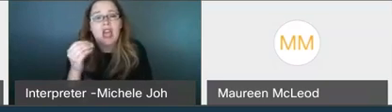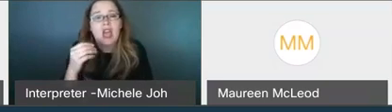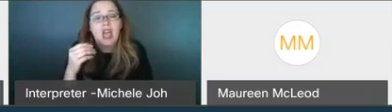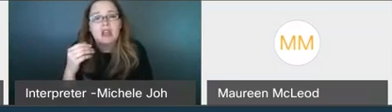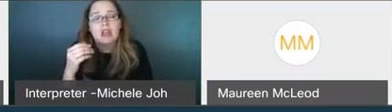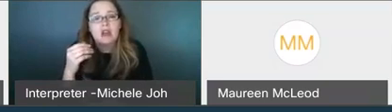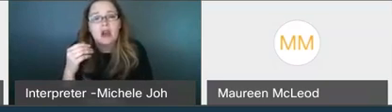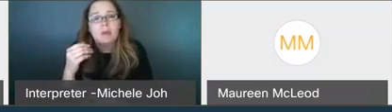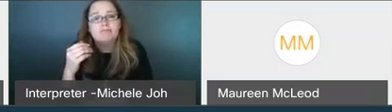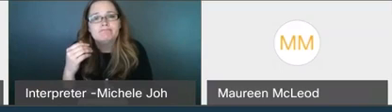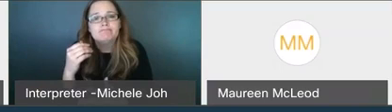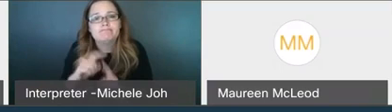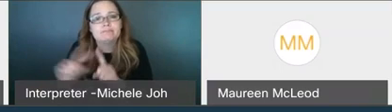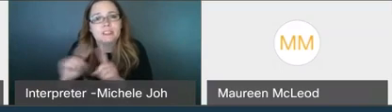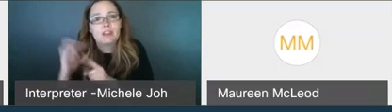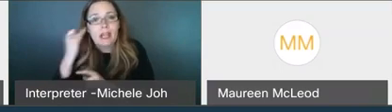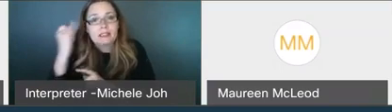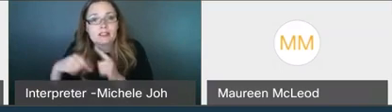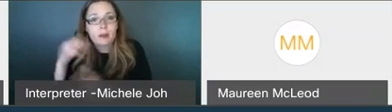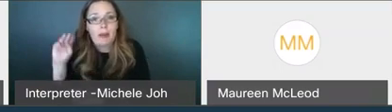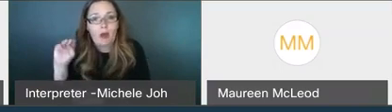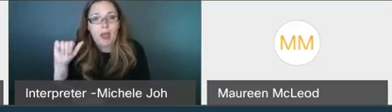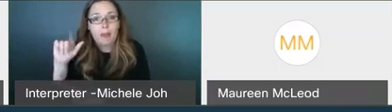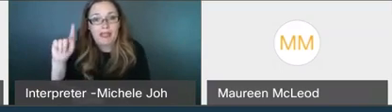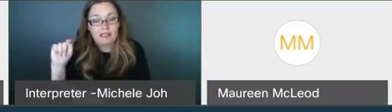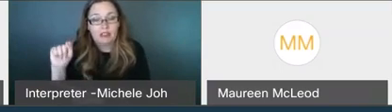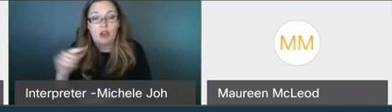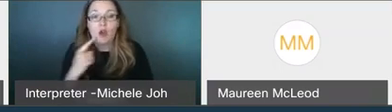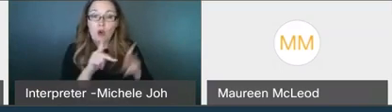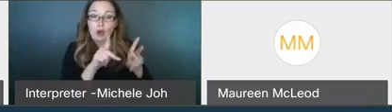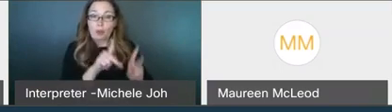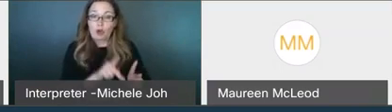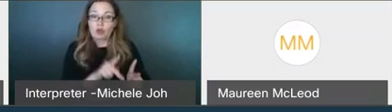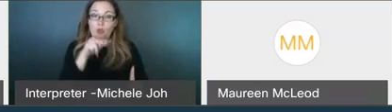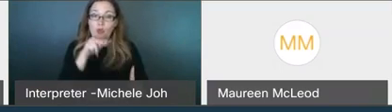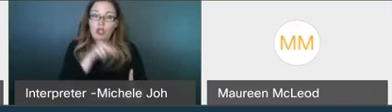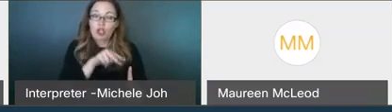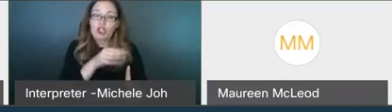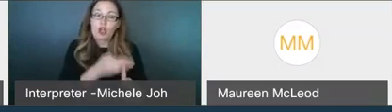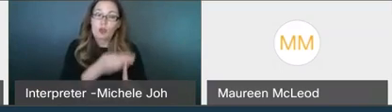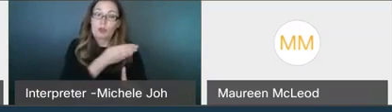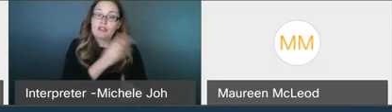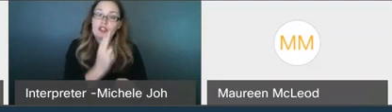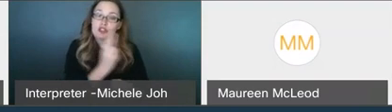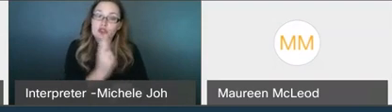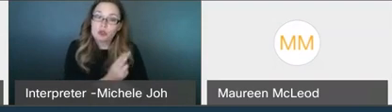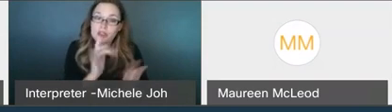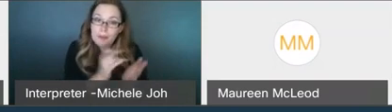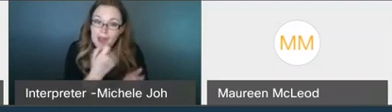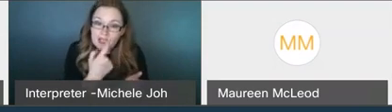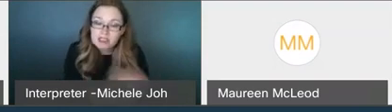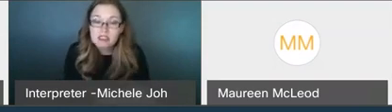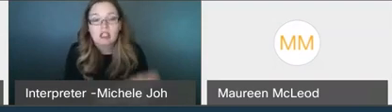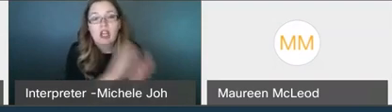program. For an individual, we look at their prior response to medications. We look at the side effect profile. We must look as a clinician